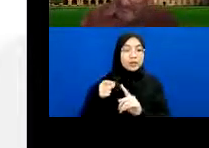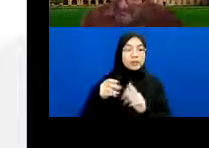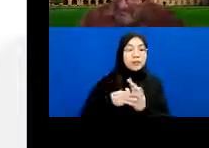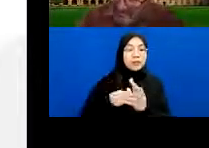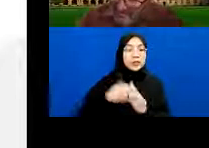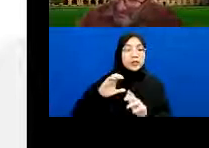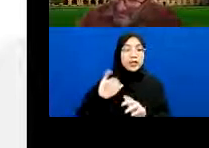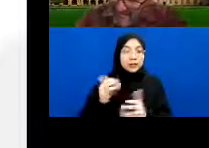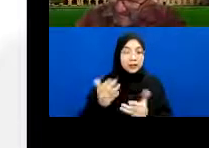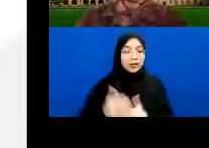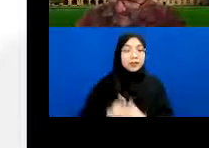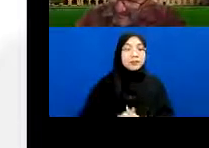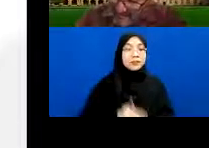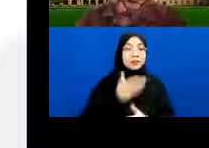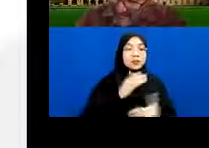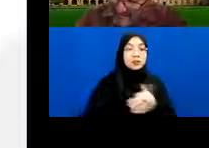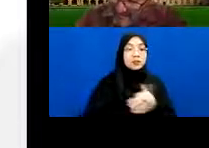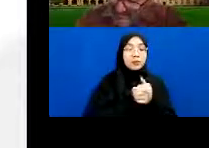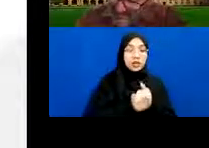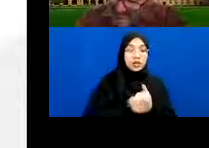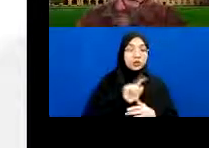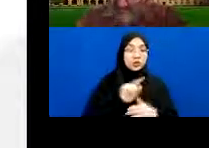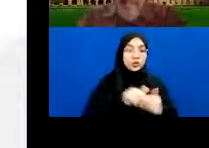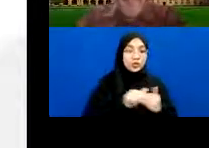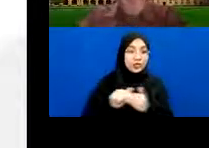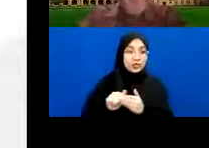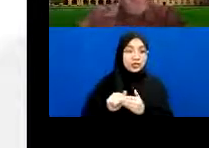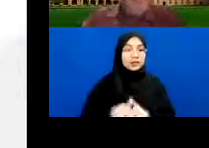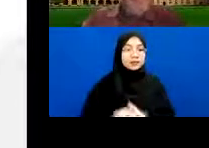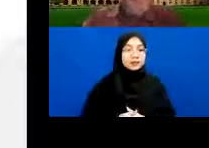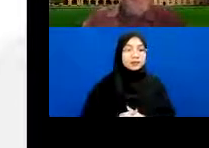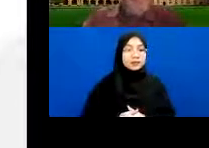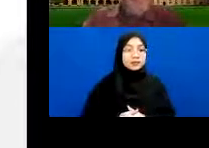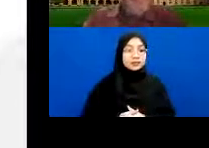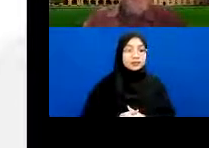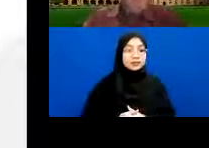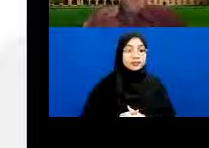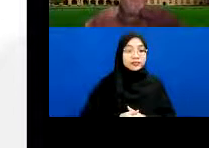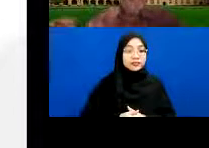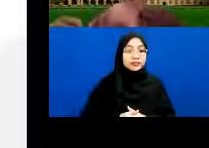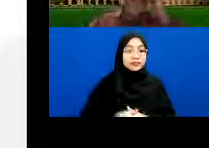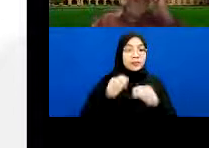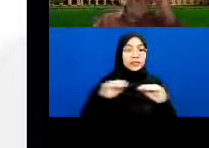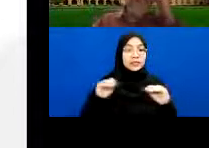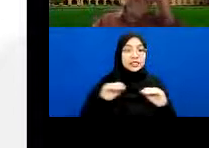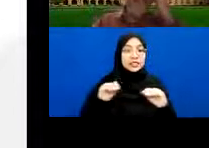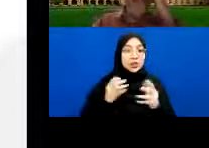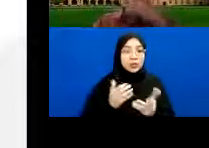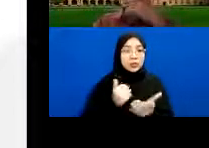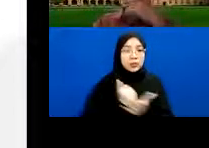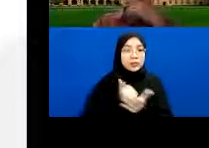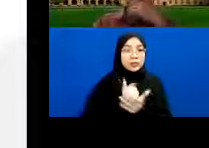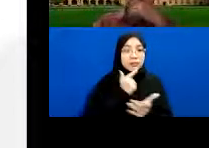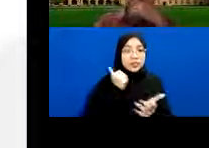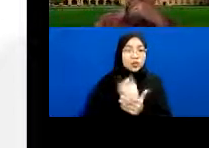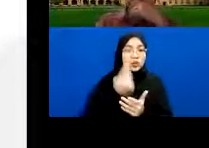Now, the introduction. Education is essential for the capacity development of people with disabilities and for increasing their